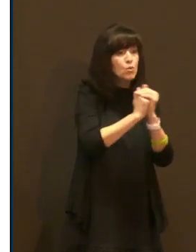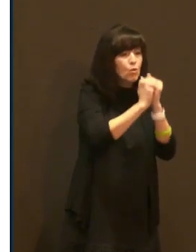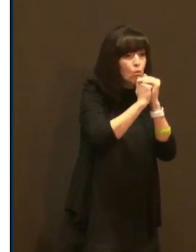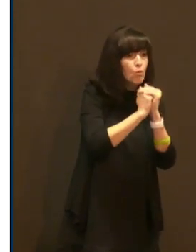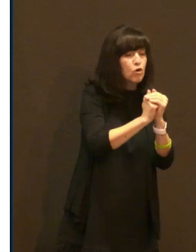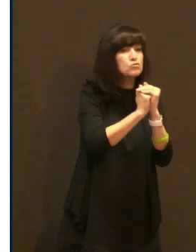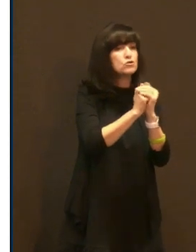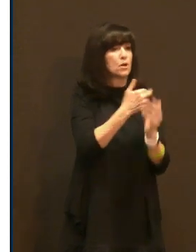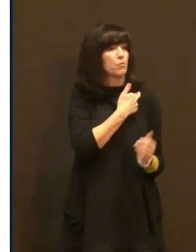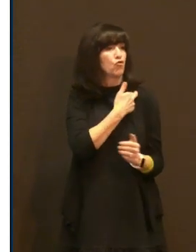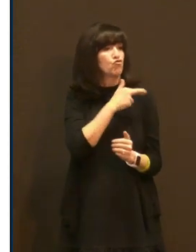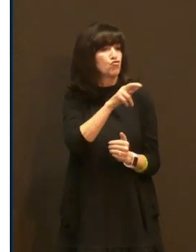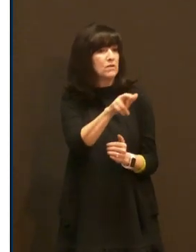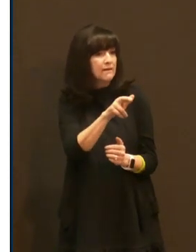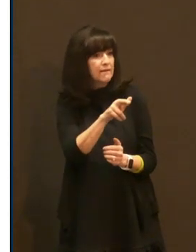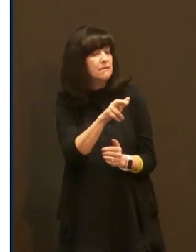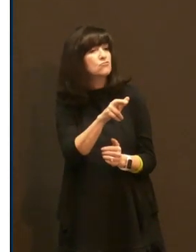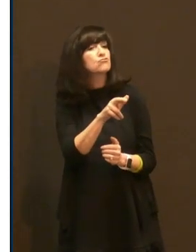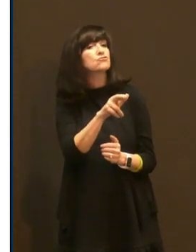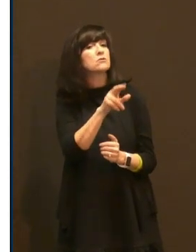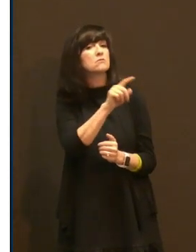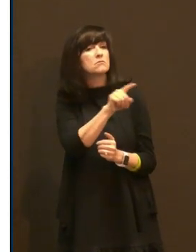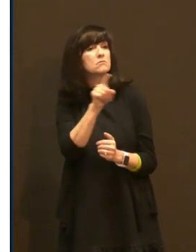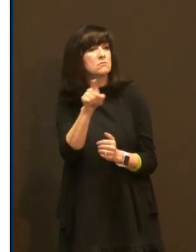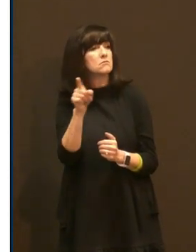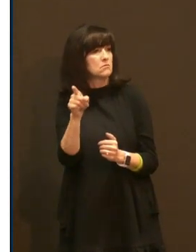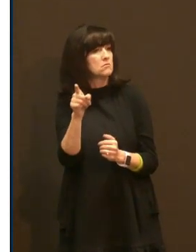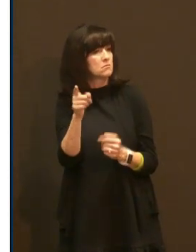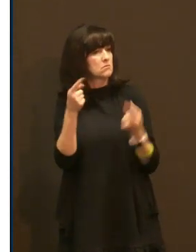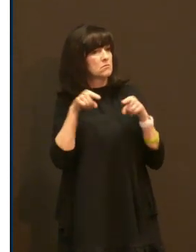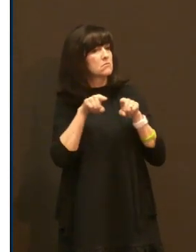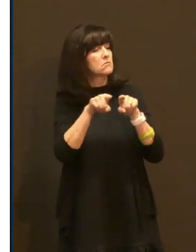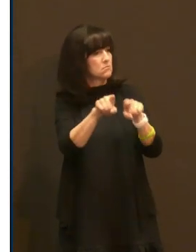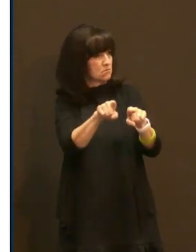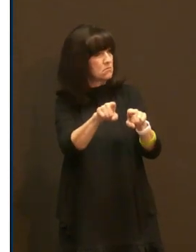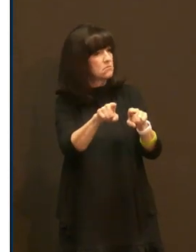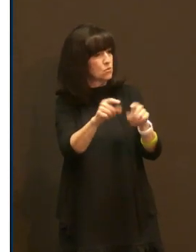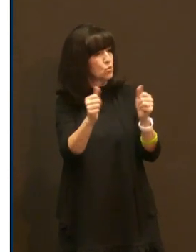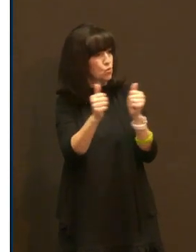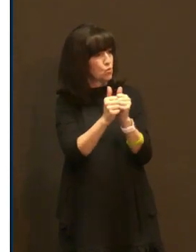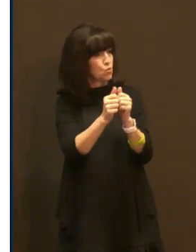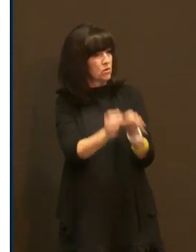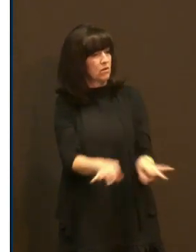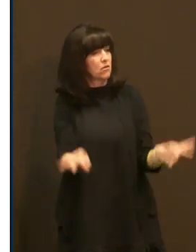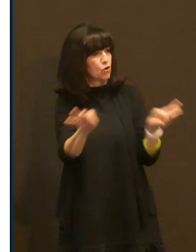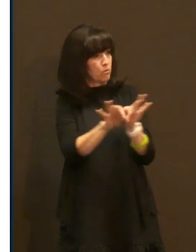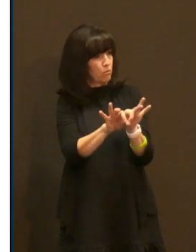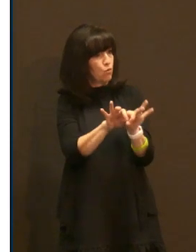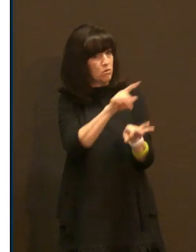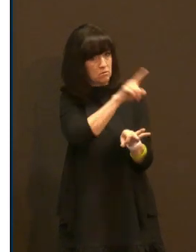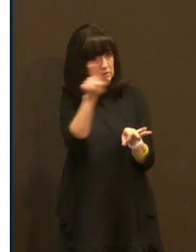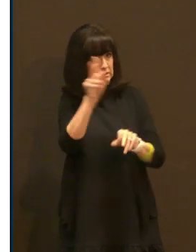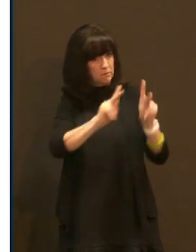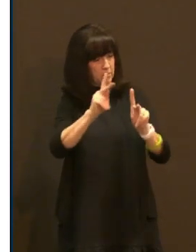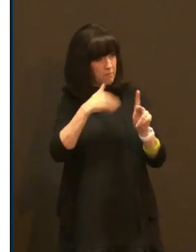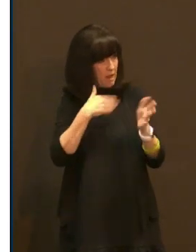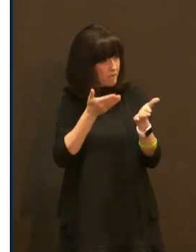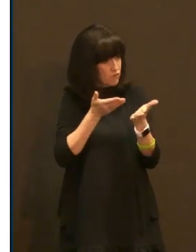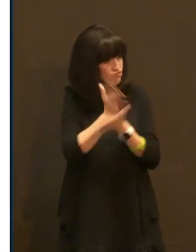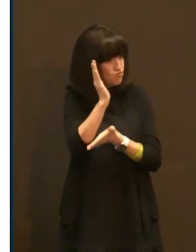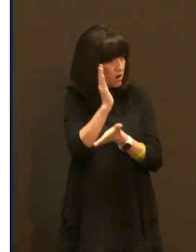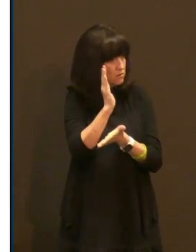a way I think that's consistent with its importance as a right for Americans and Delawareans. We